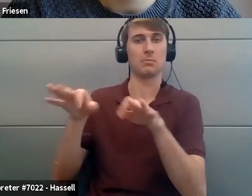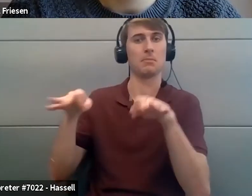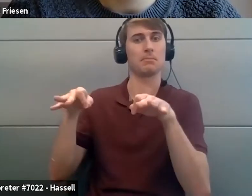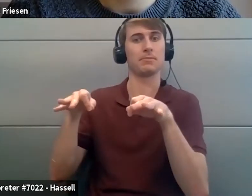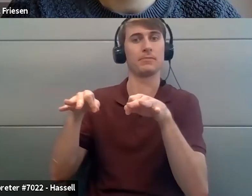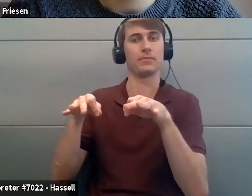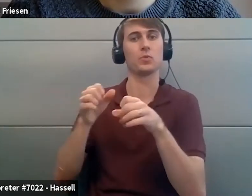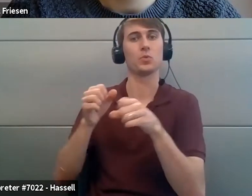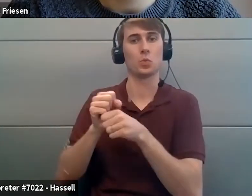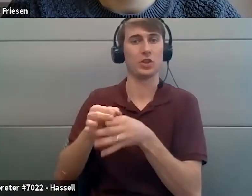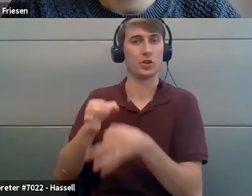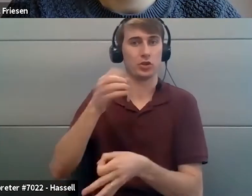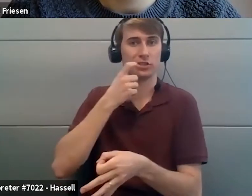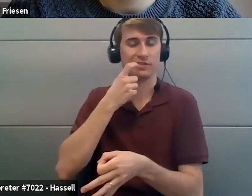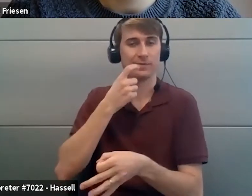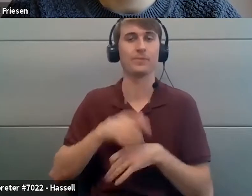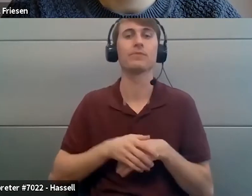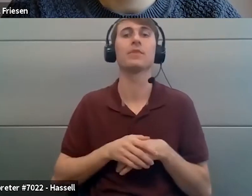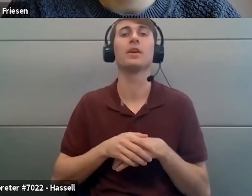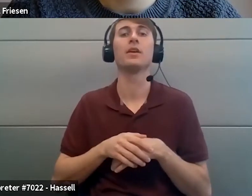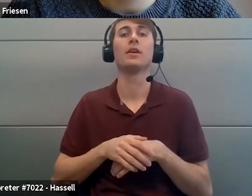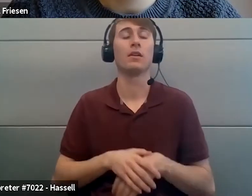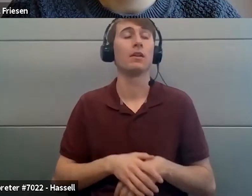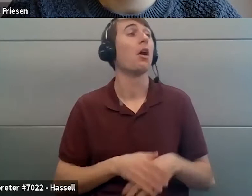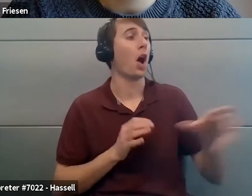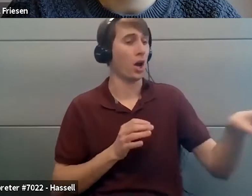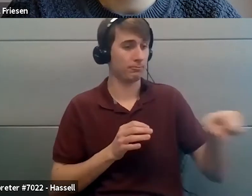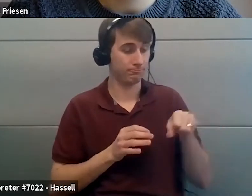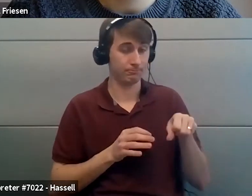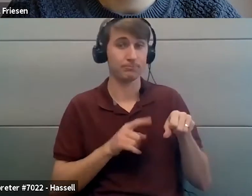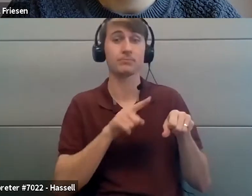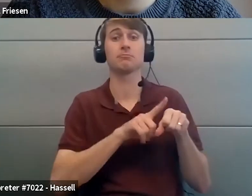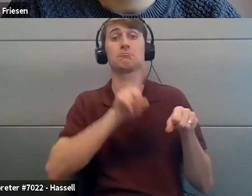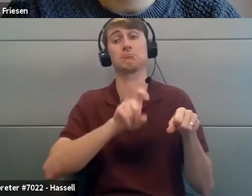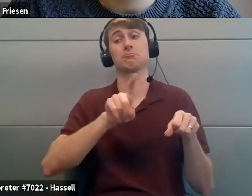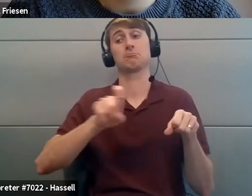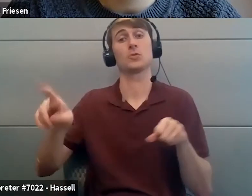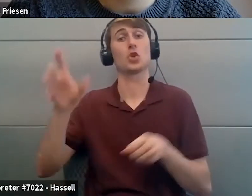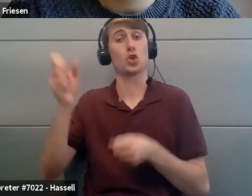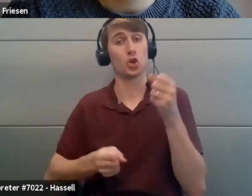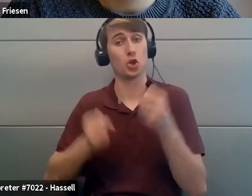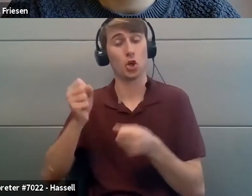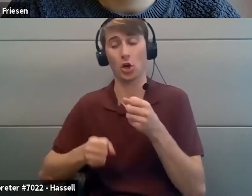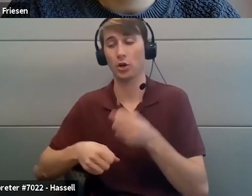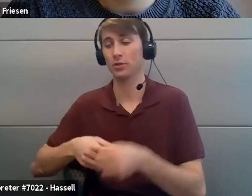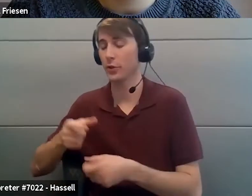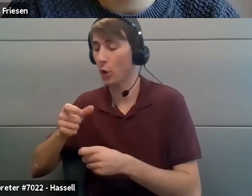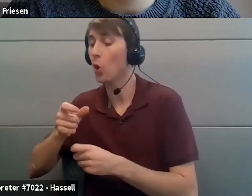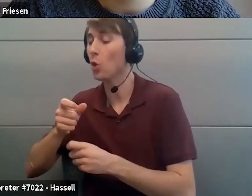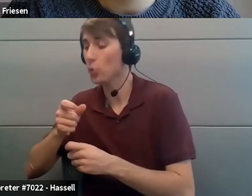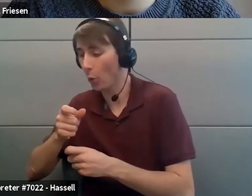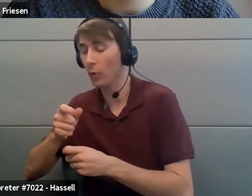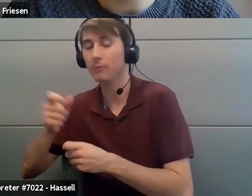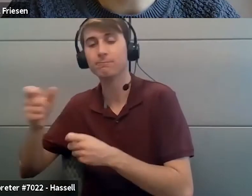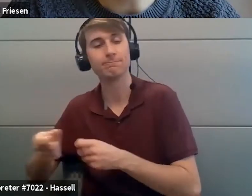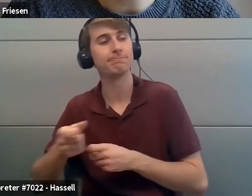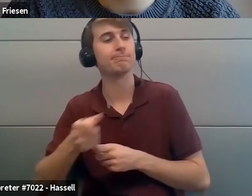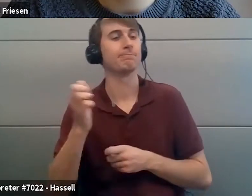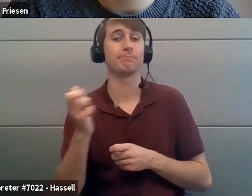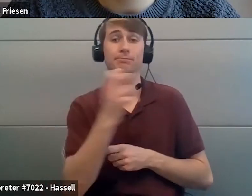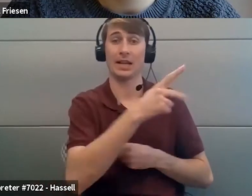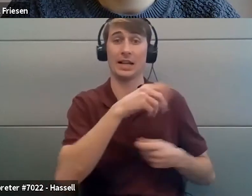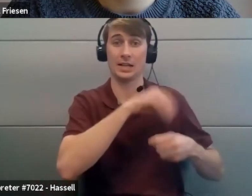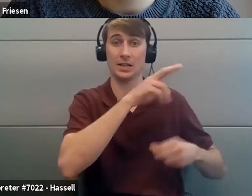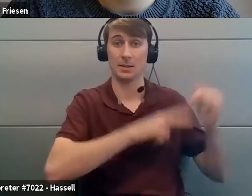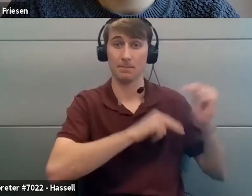out to their car to provide the sample into the little cup, and bring it back into our building, which we'll then send out for testing and get